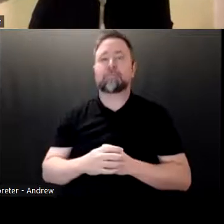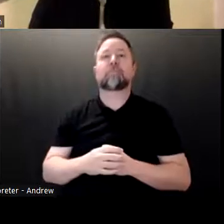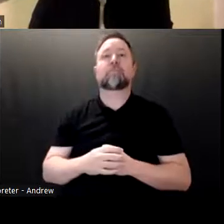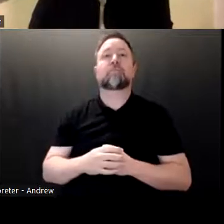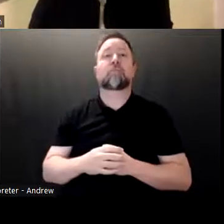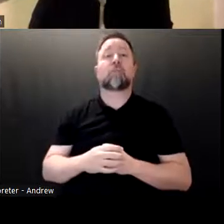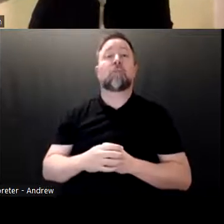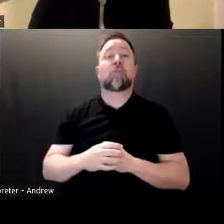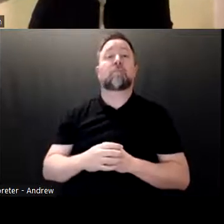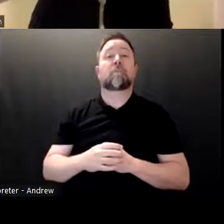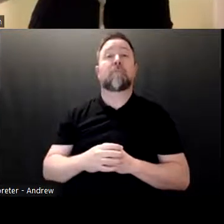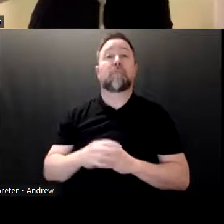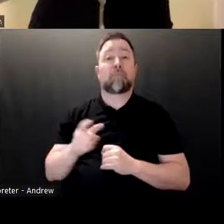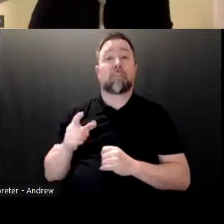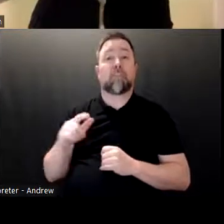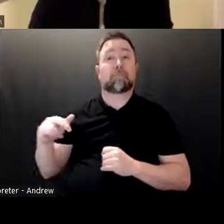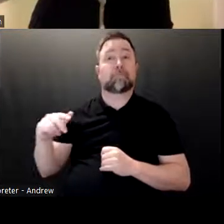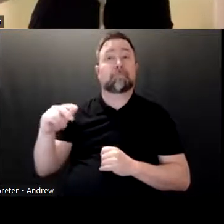years.